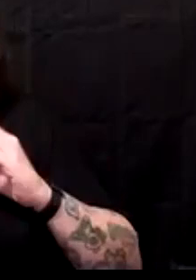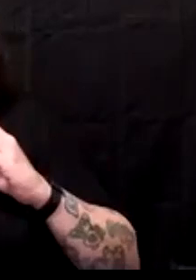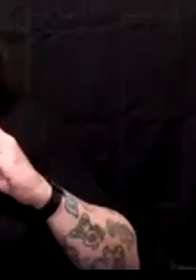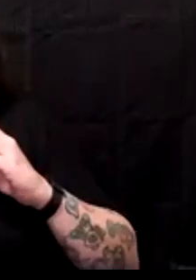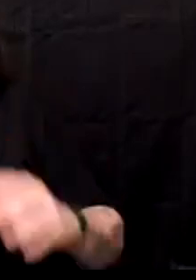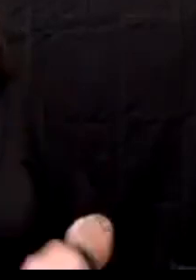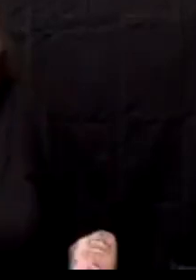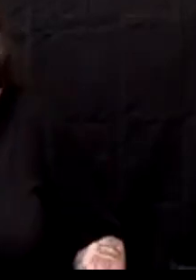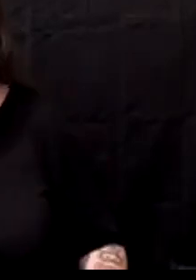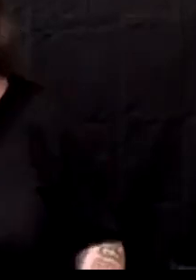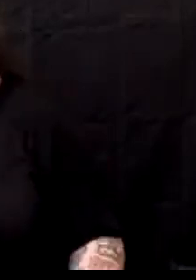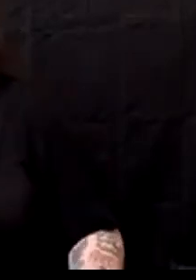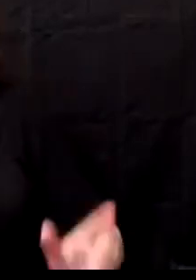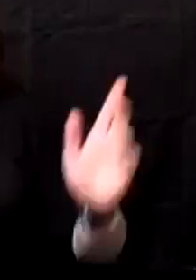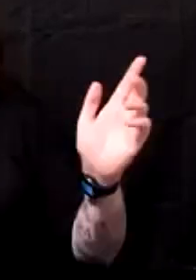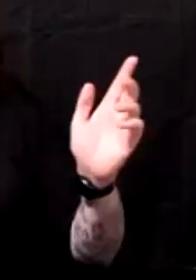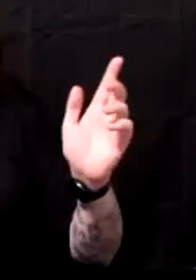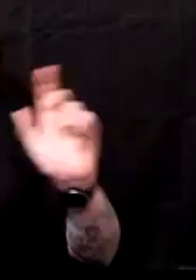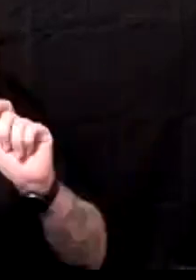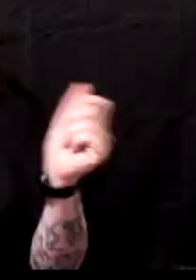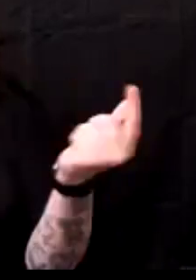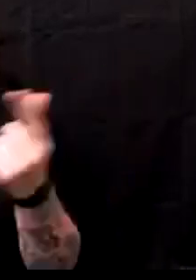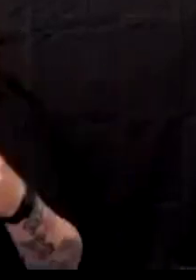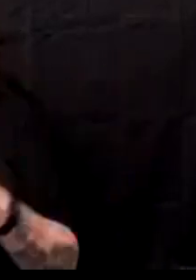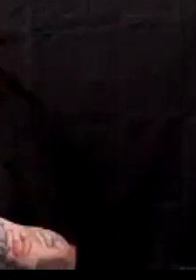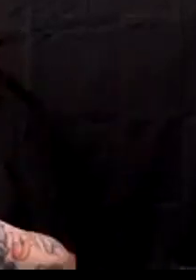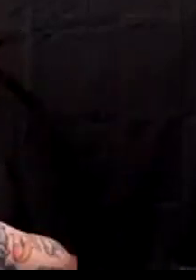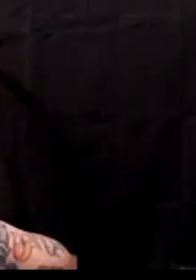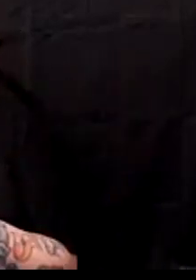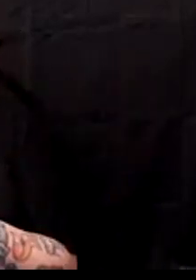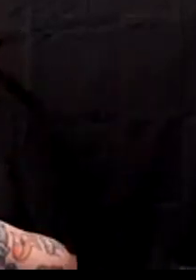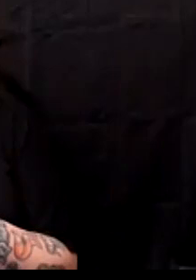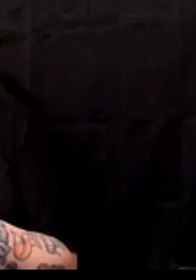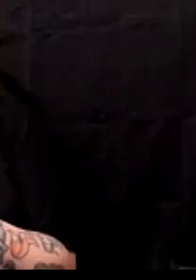So I take it from the silence that everybody's good.